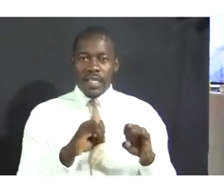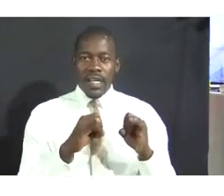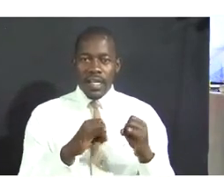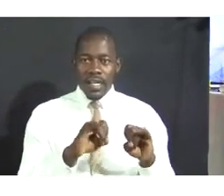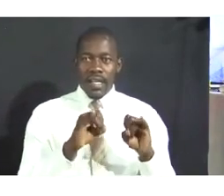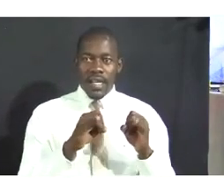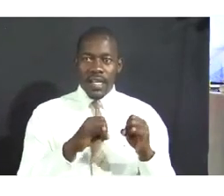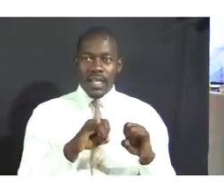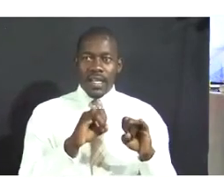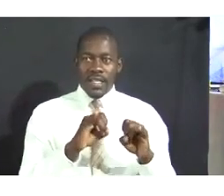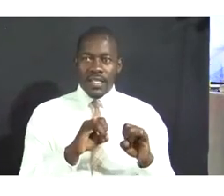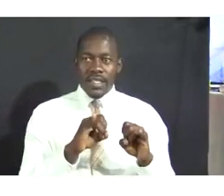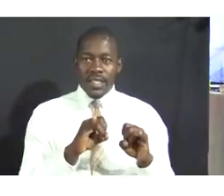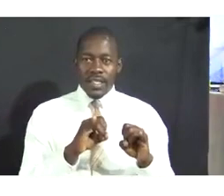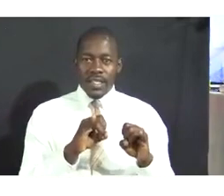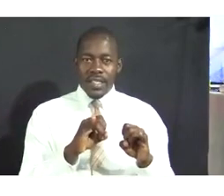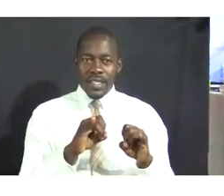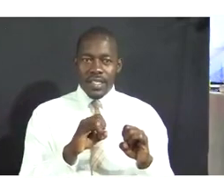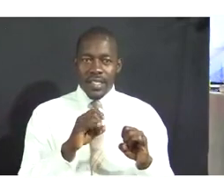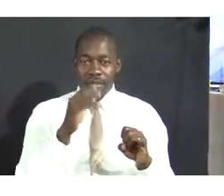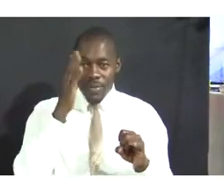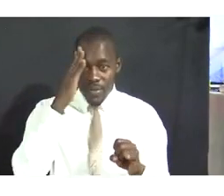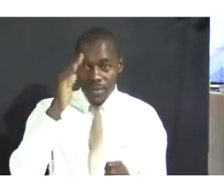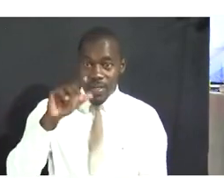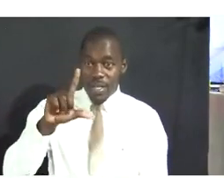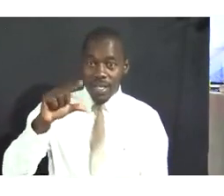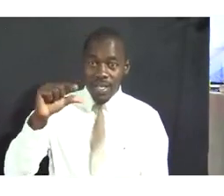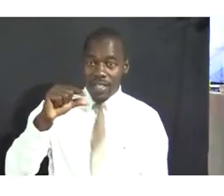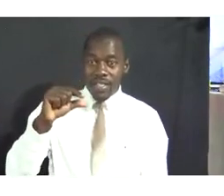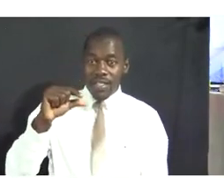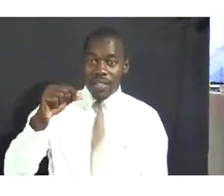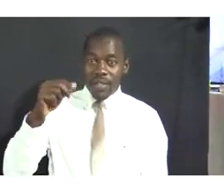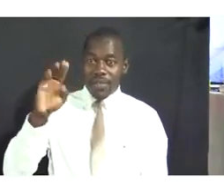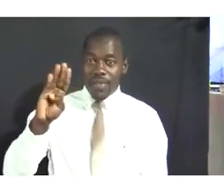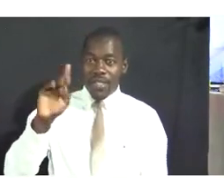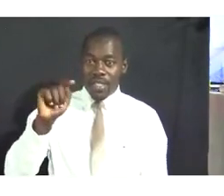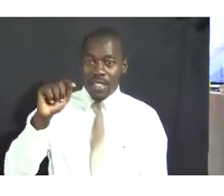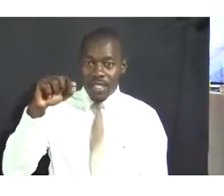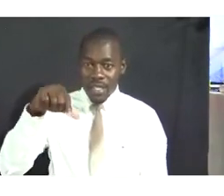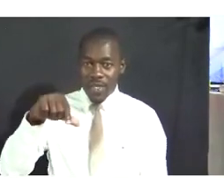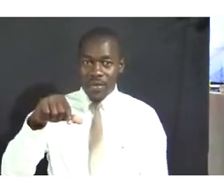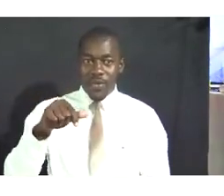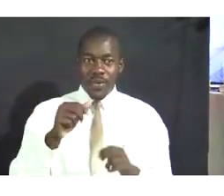curriculum? How? I knew this was going to come.